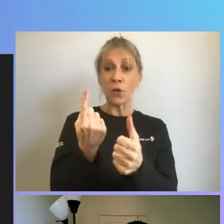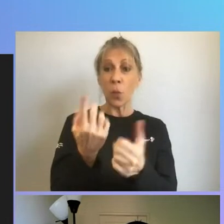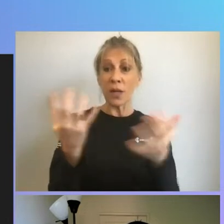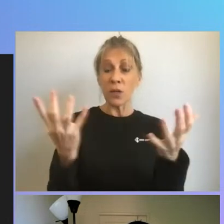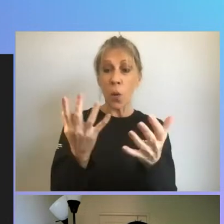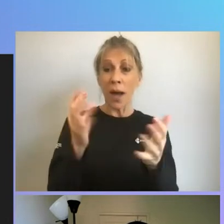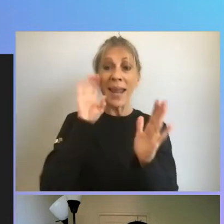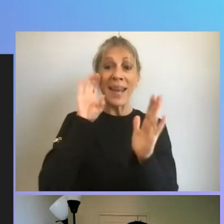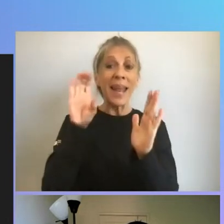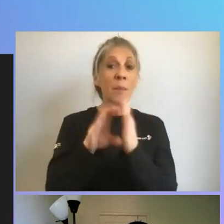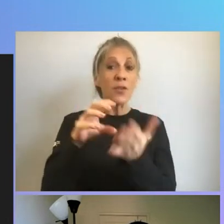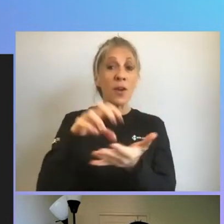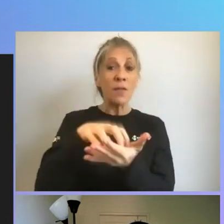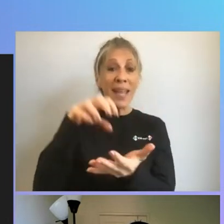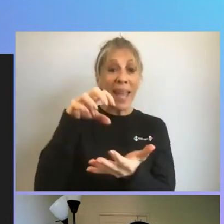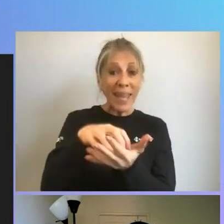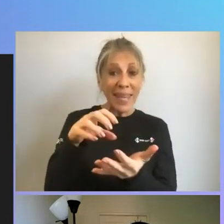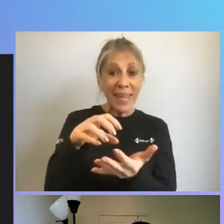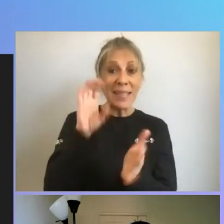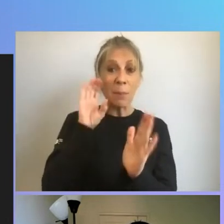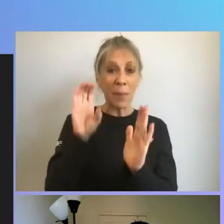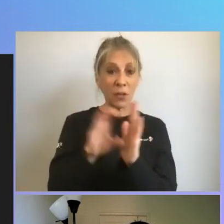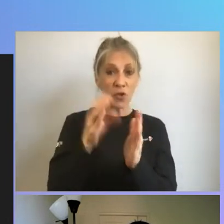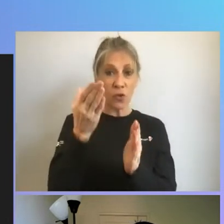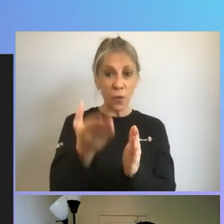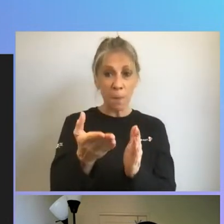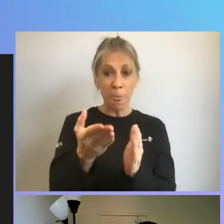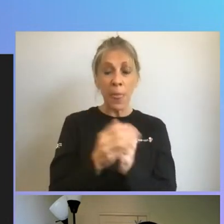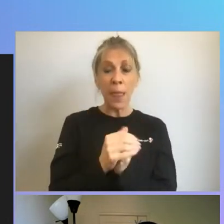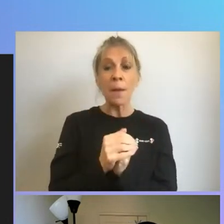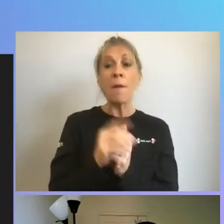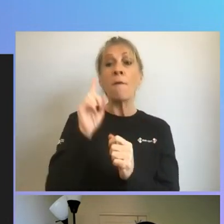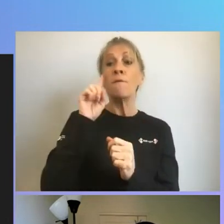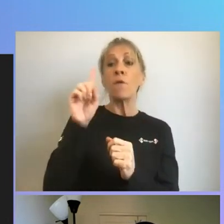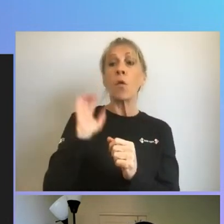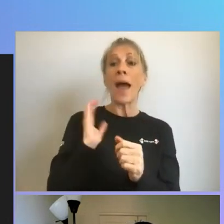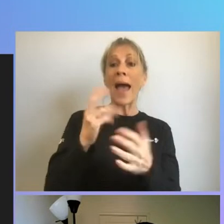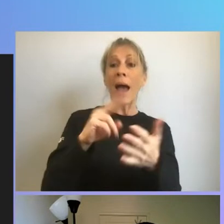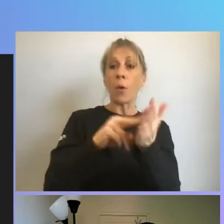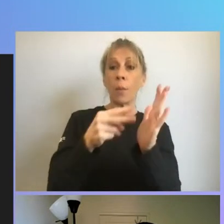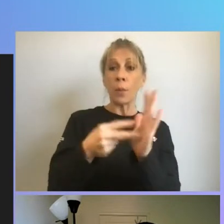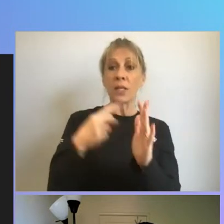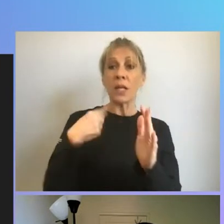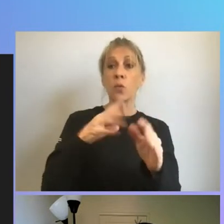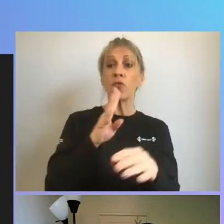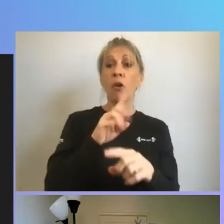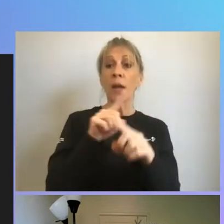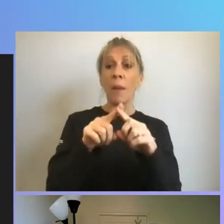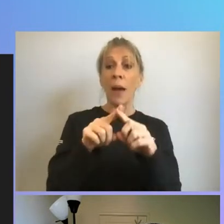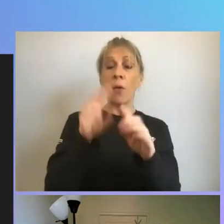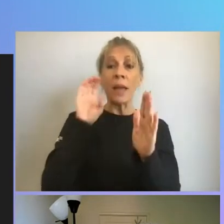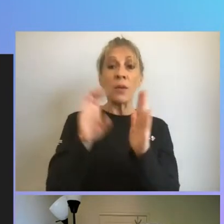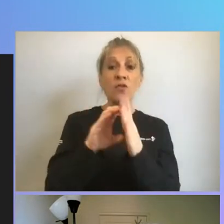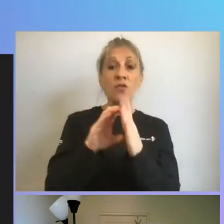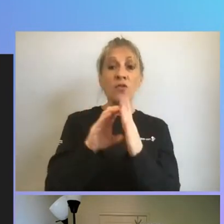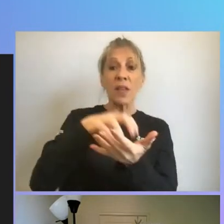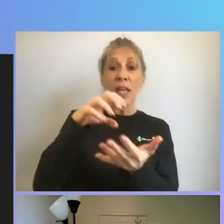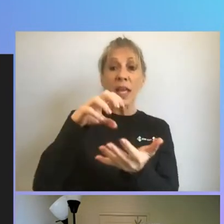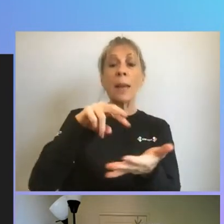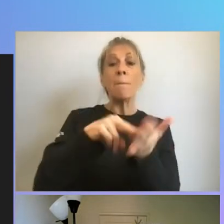cake. It's a photo. And for our purposes, as we're talking about images of a cake, that needs alt